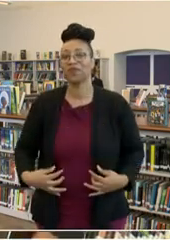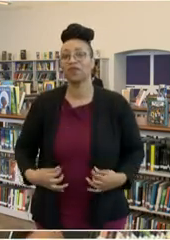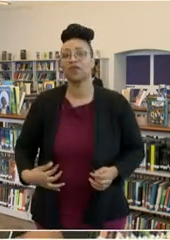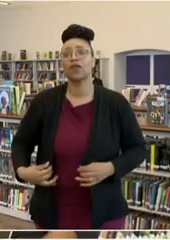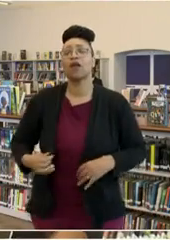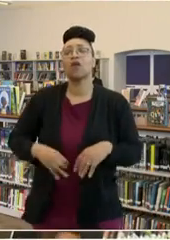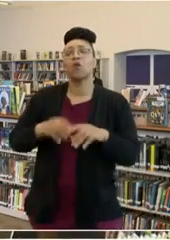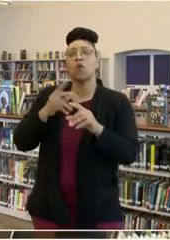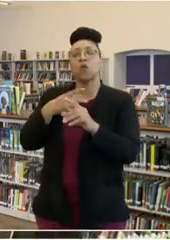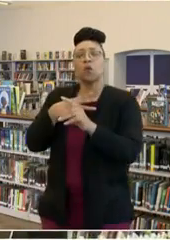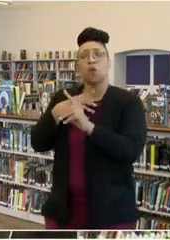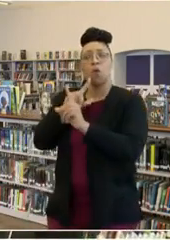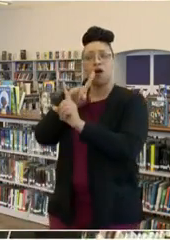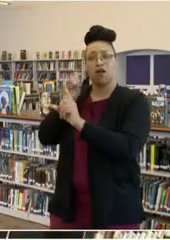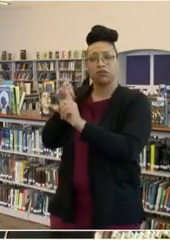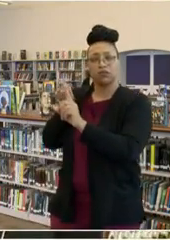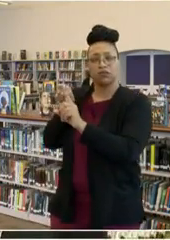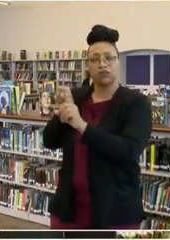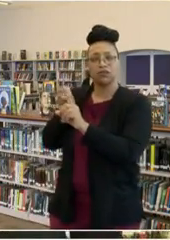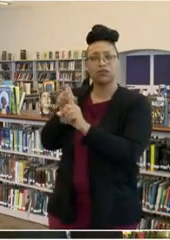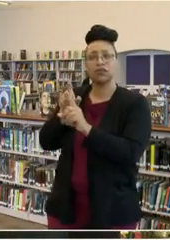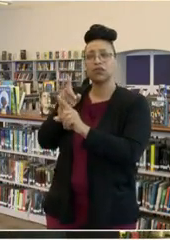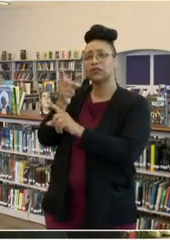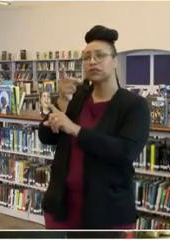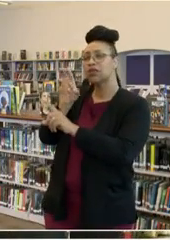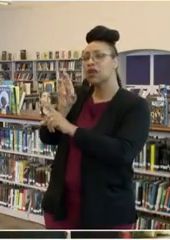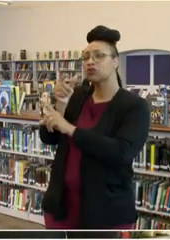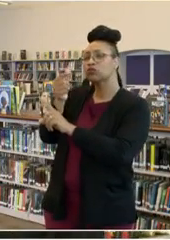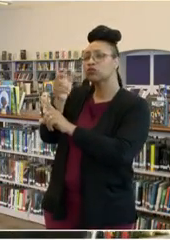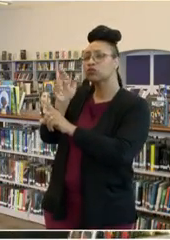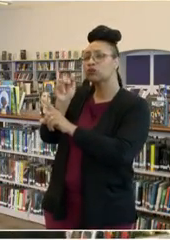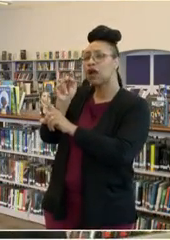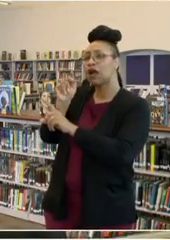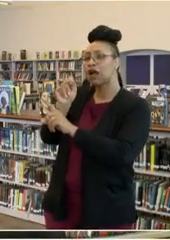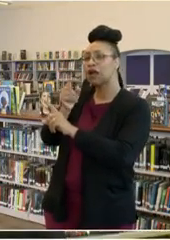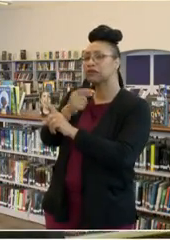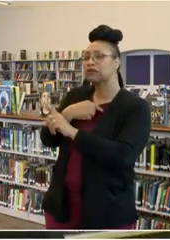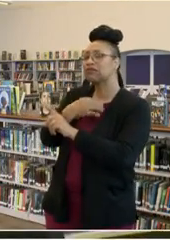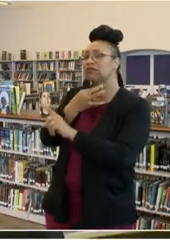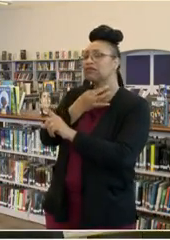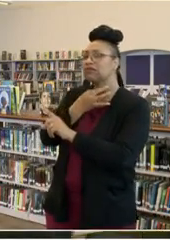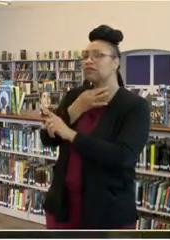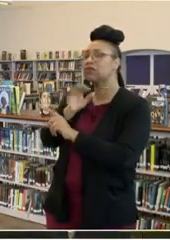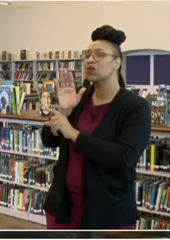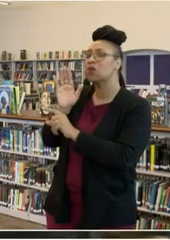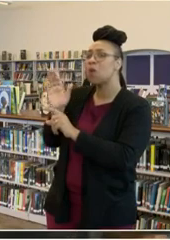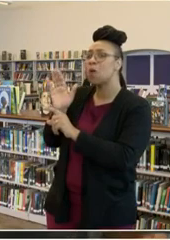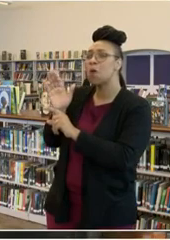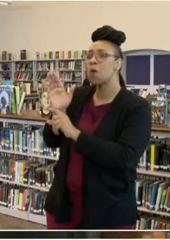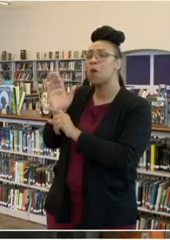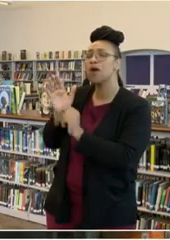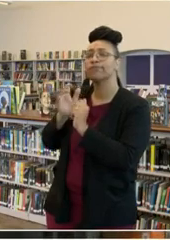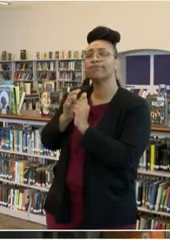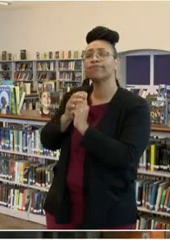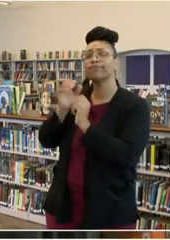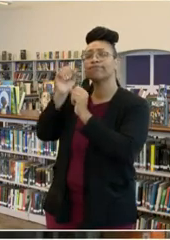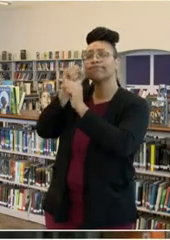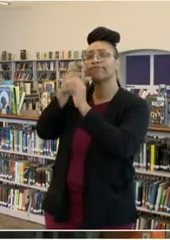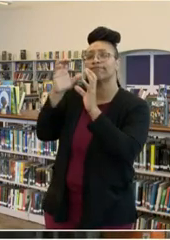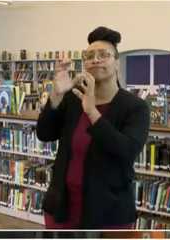If you wouldn't mind just providing an update in your discussions with the state board about the social studies standards, and if you can just